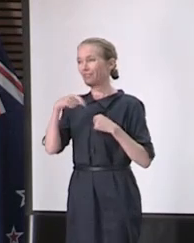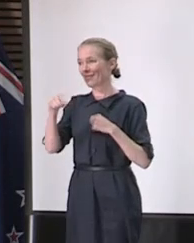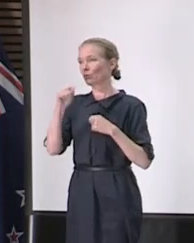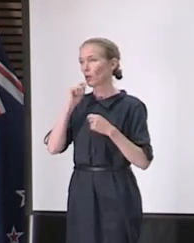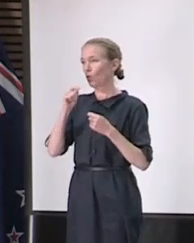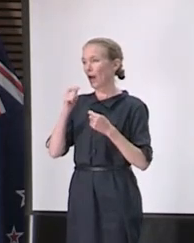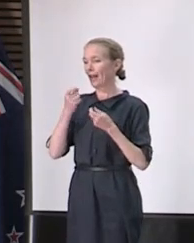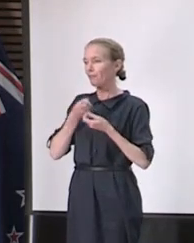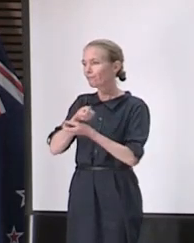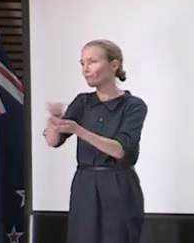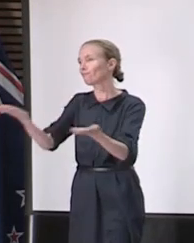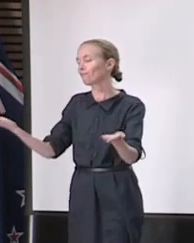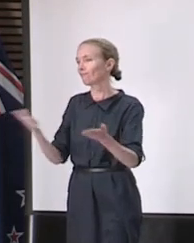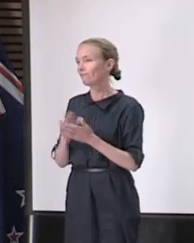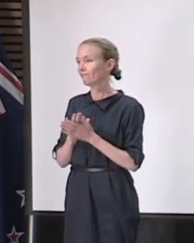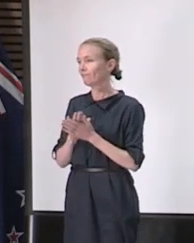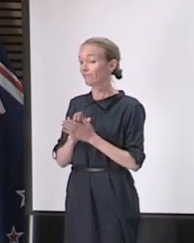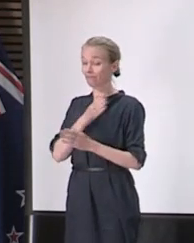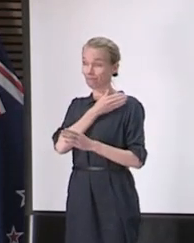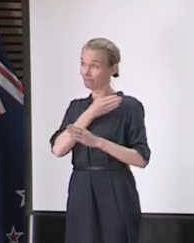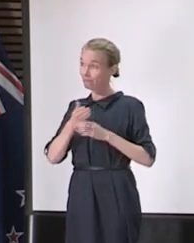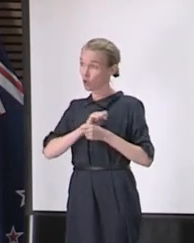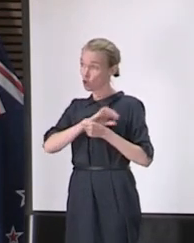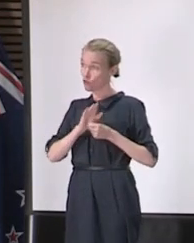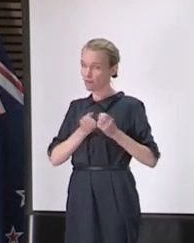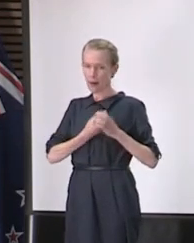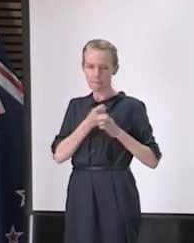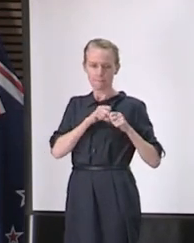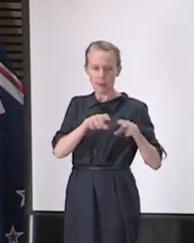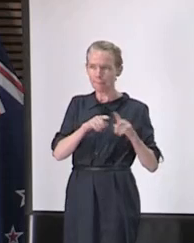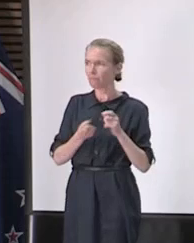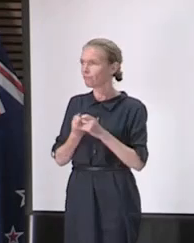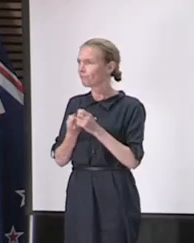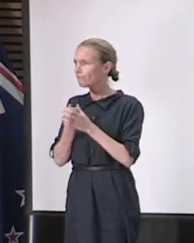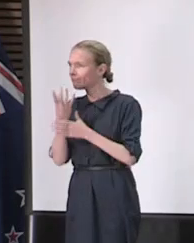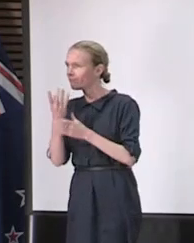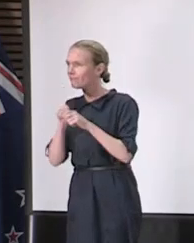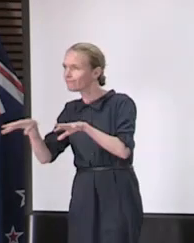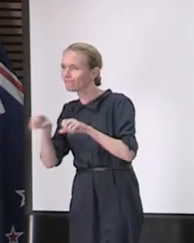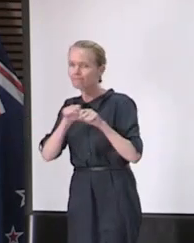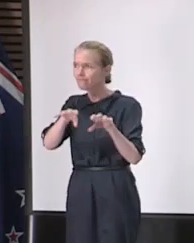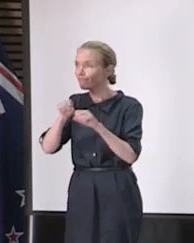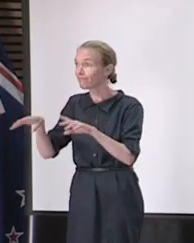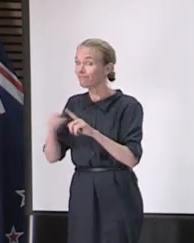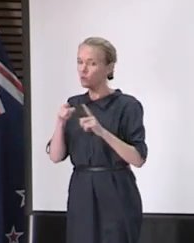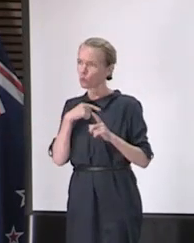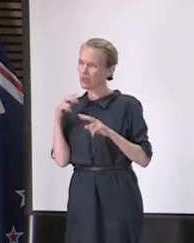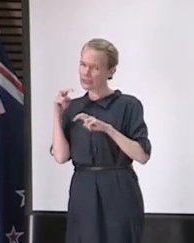is we learn from each of the instances we have had so that we can then update our approach and policies, which